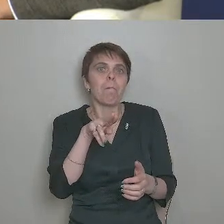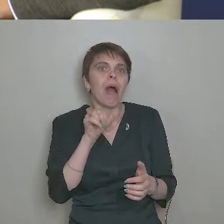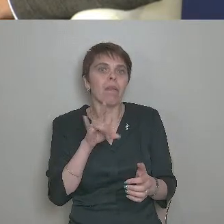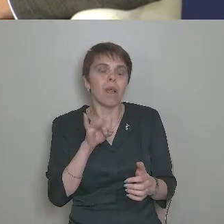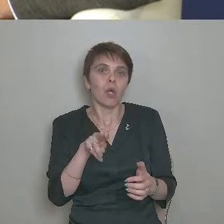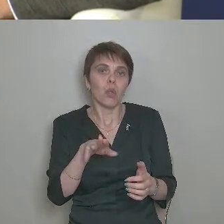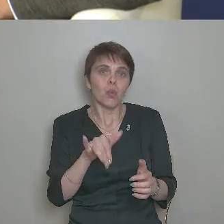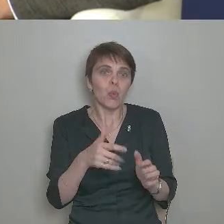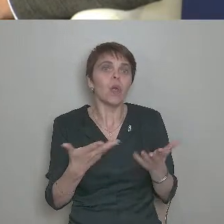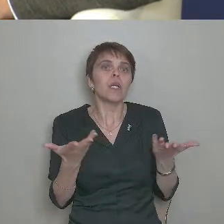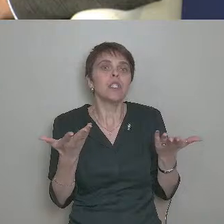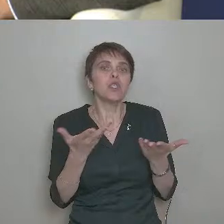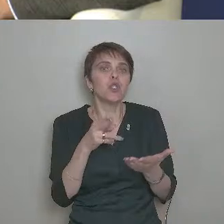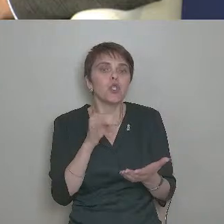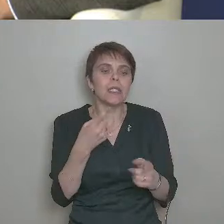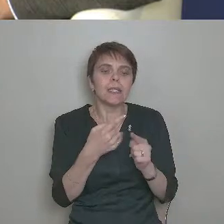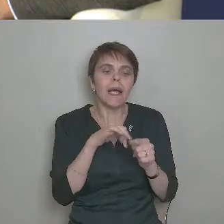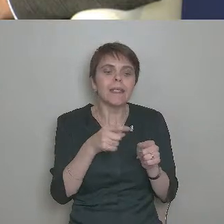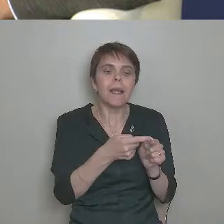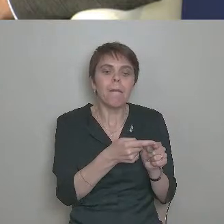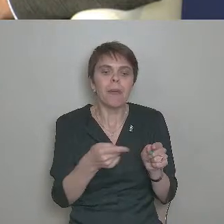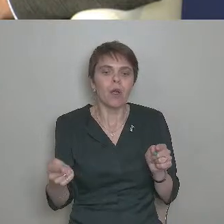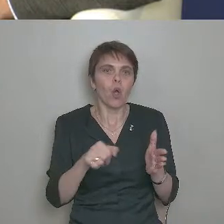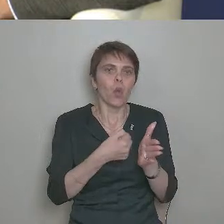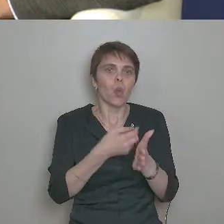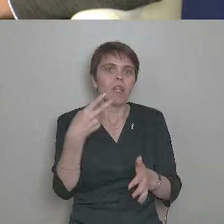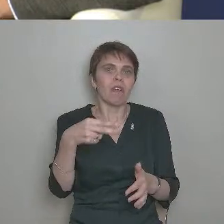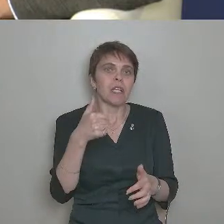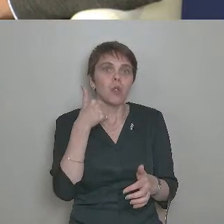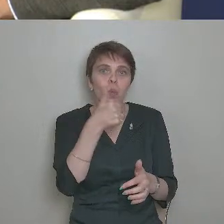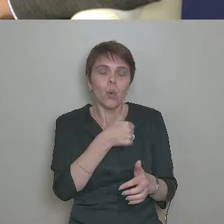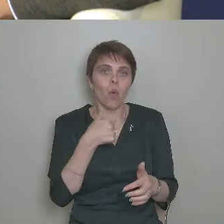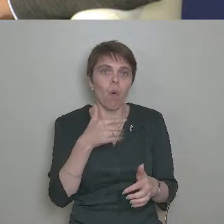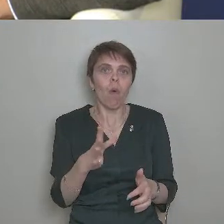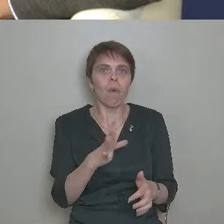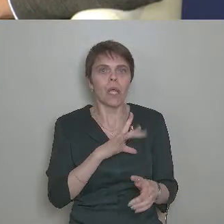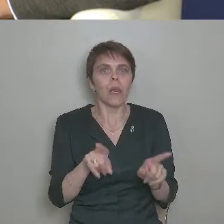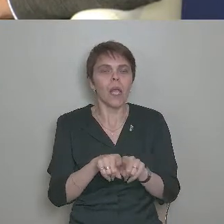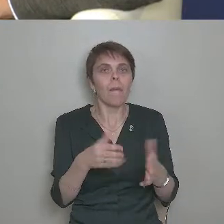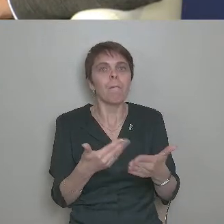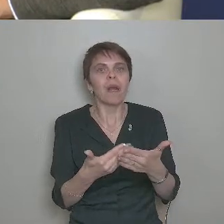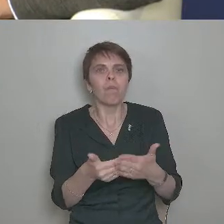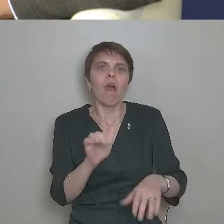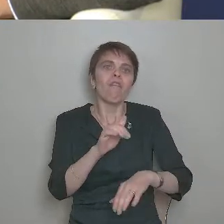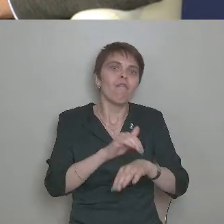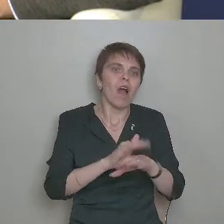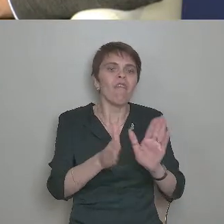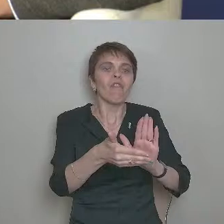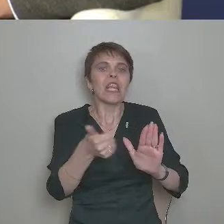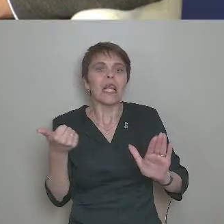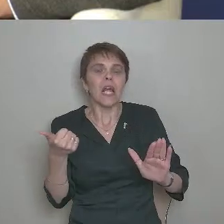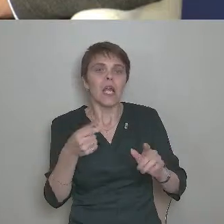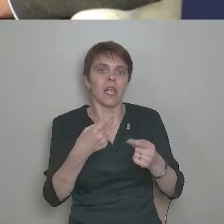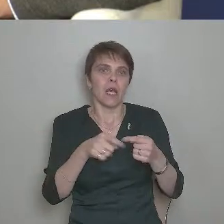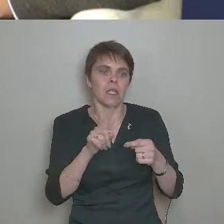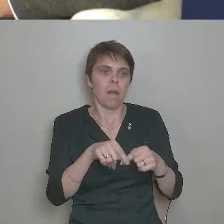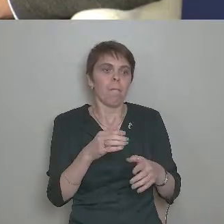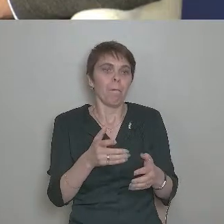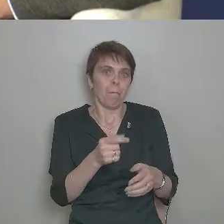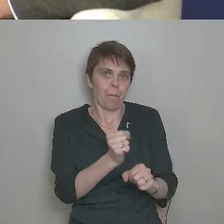imperative mandate in legislation. Within this period of time until 2020, did we see some examples